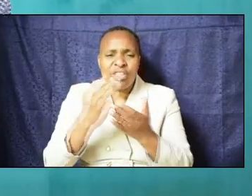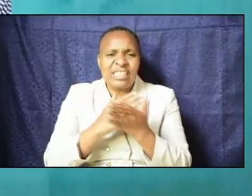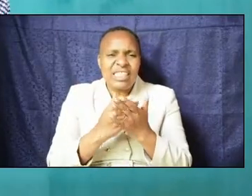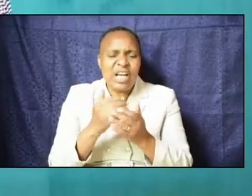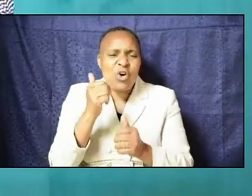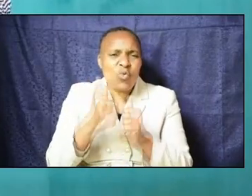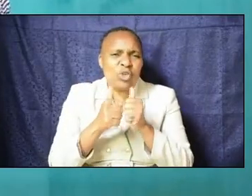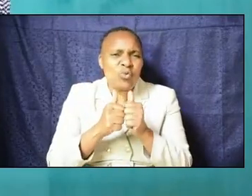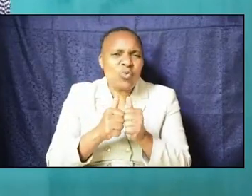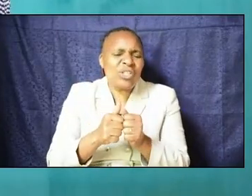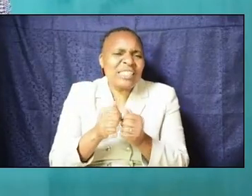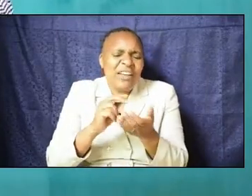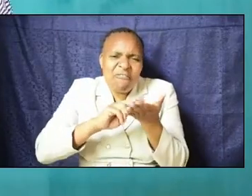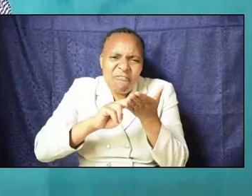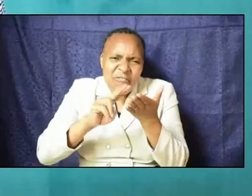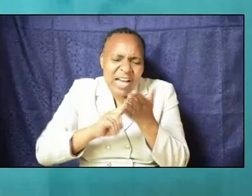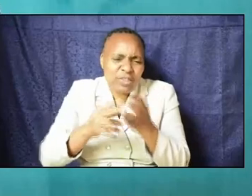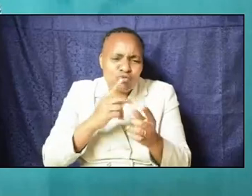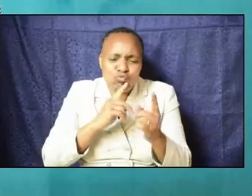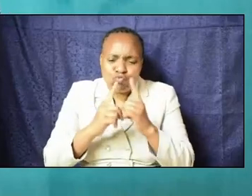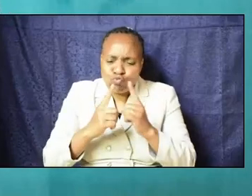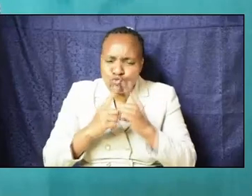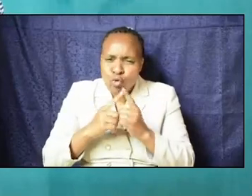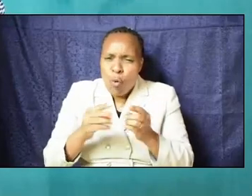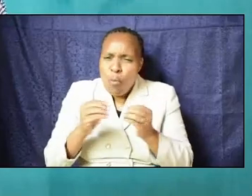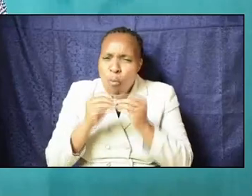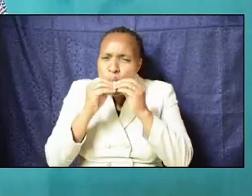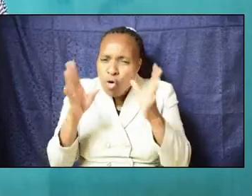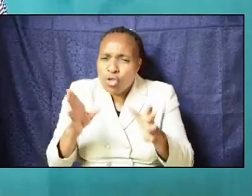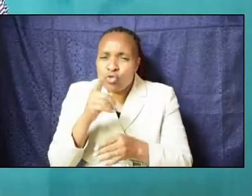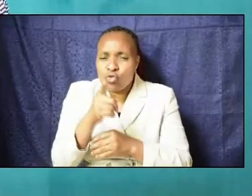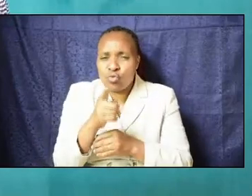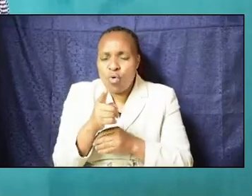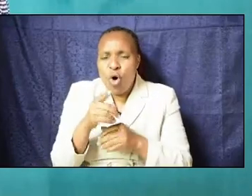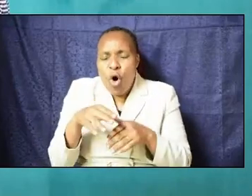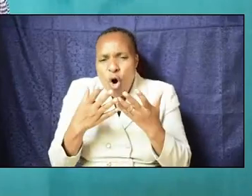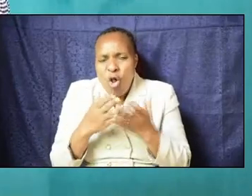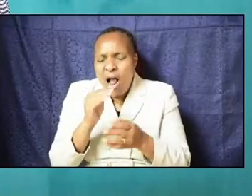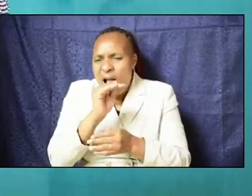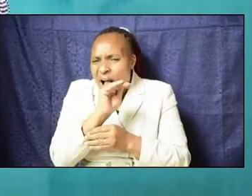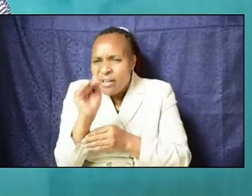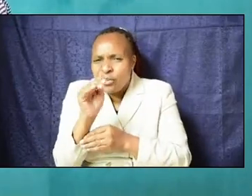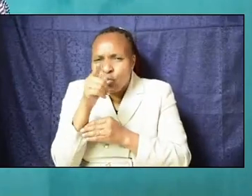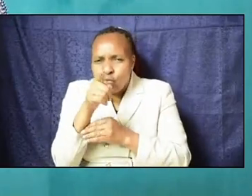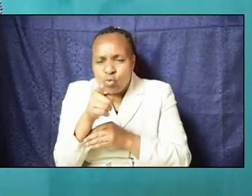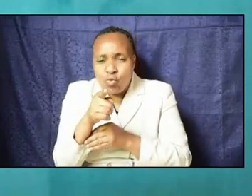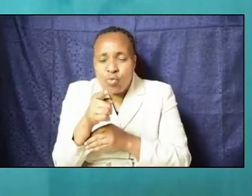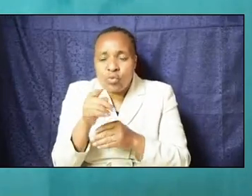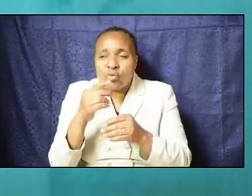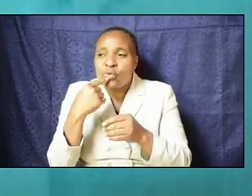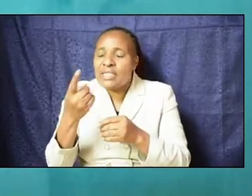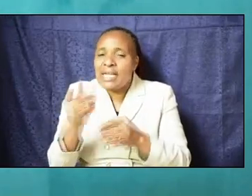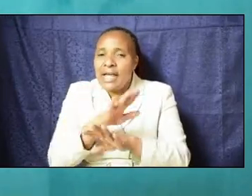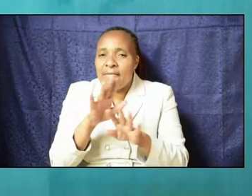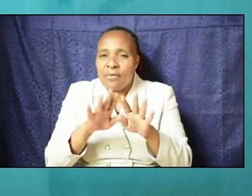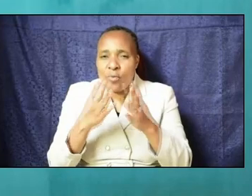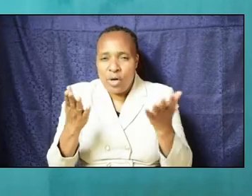which was the verse that spoke most to you. What was it that appealed to you, and could you tell everyone why this was the